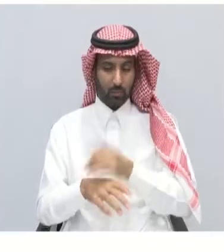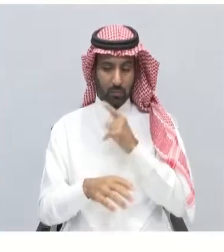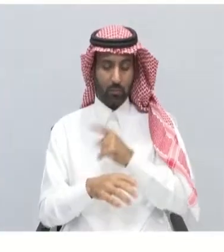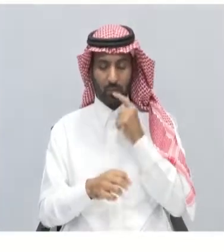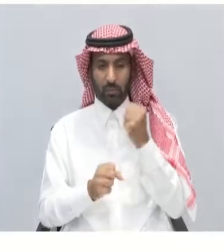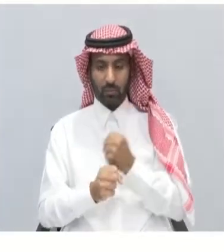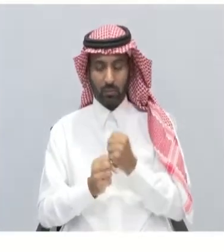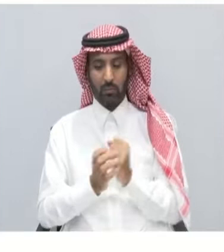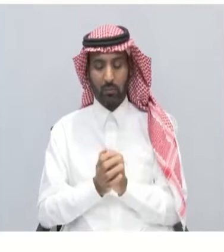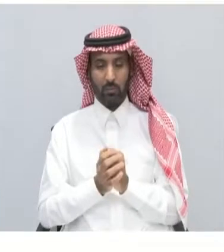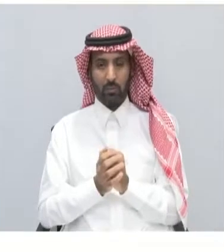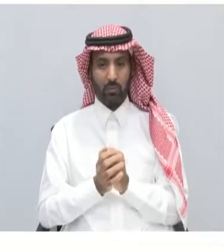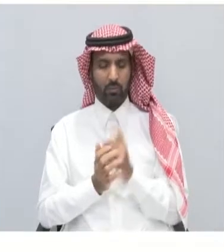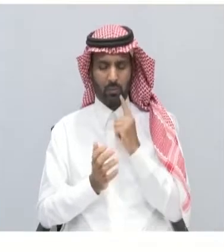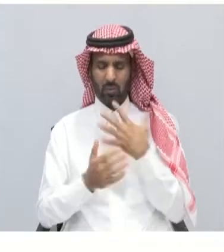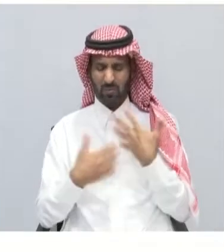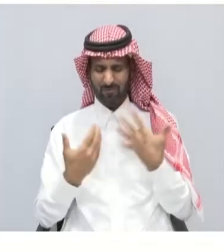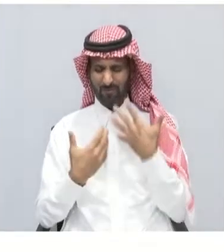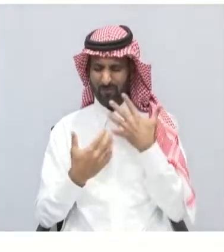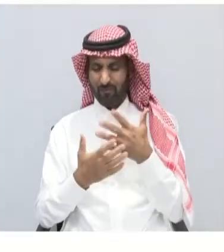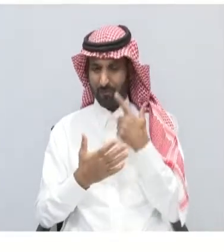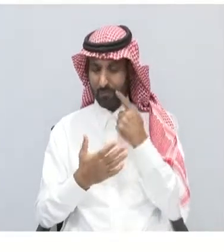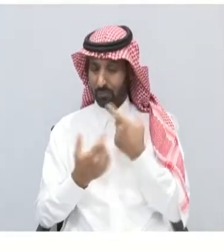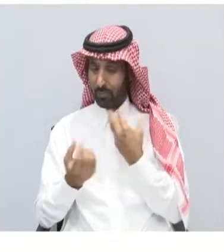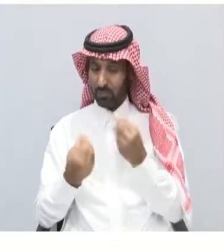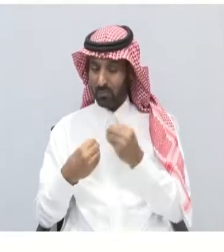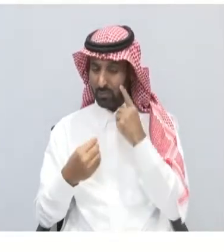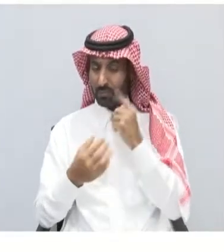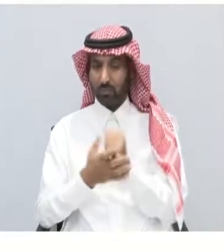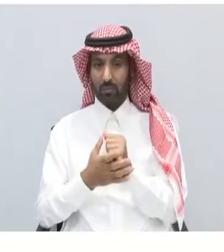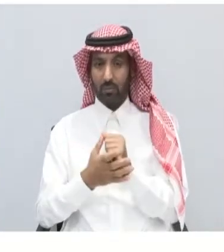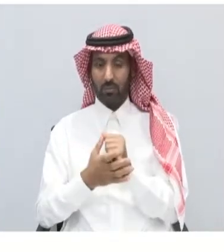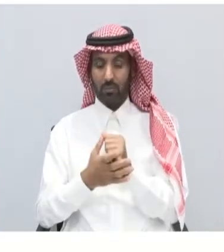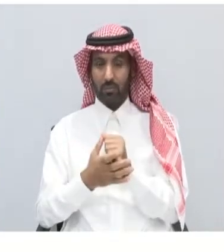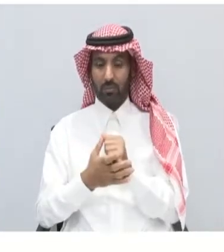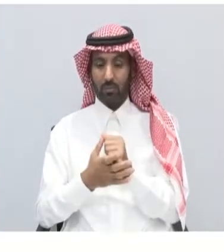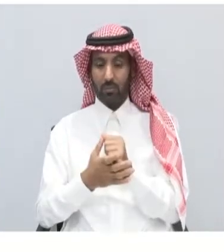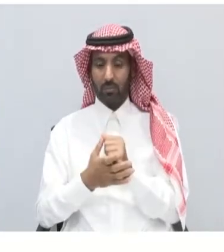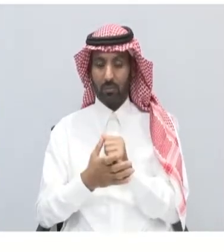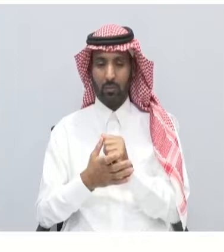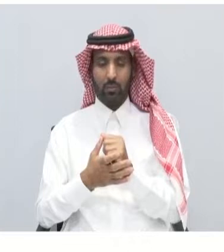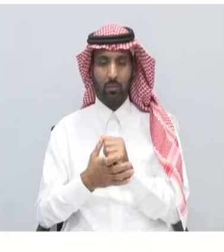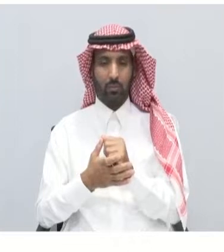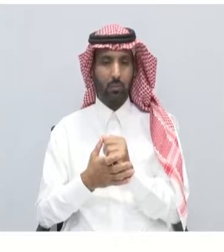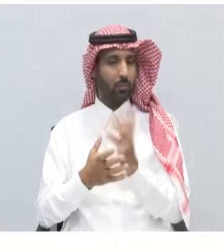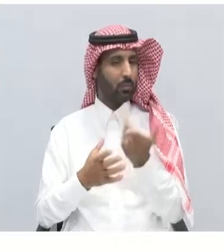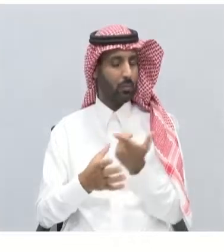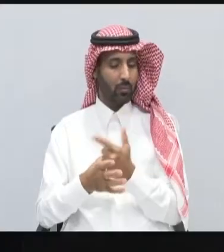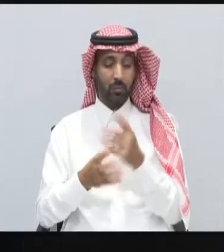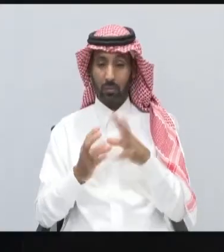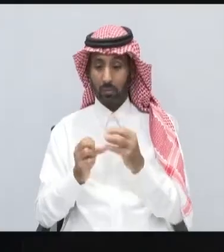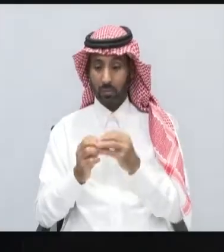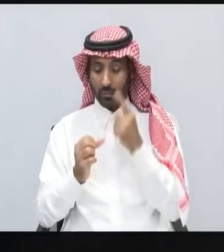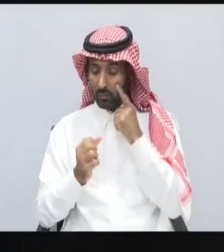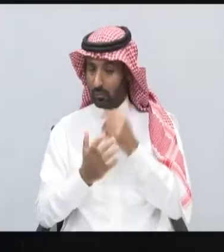do that irritate you the most. What do they mean about irritate you the most? Like the man